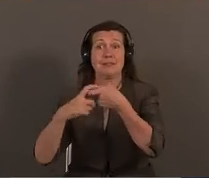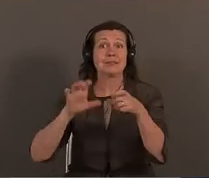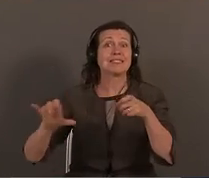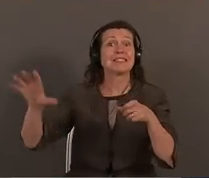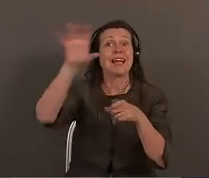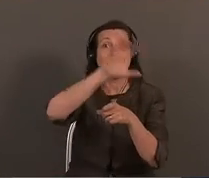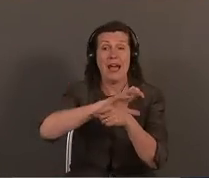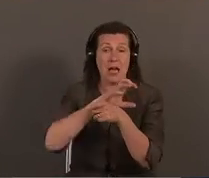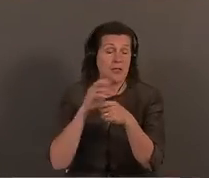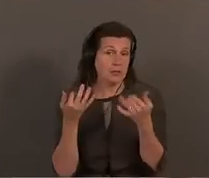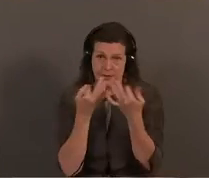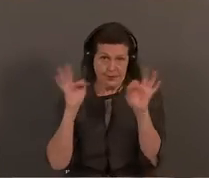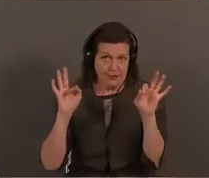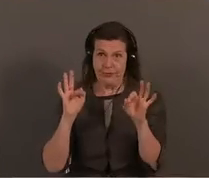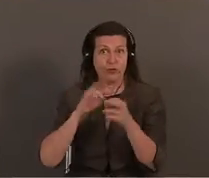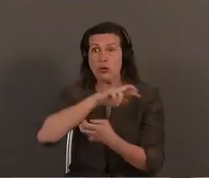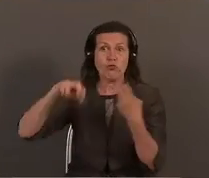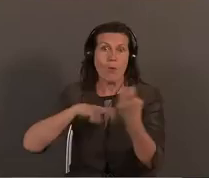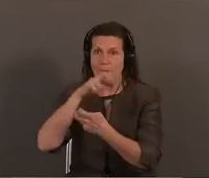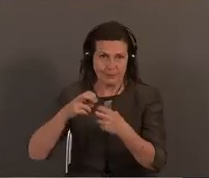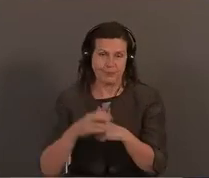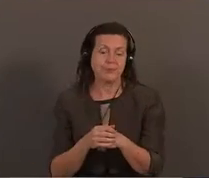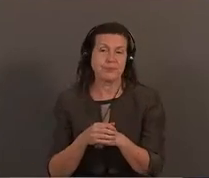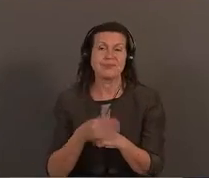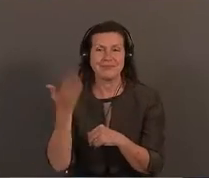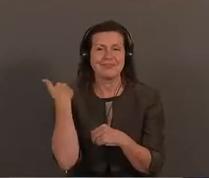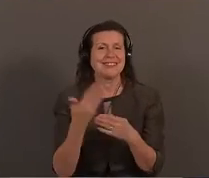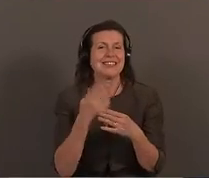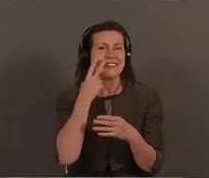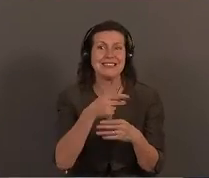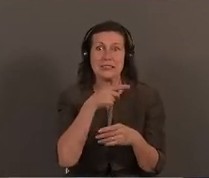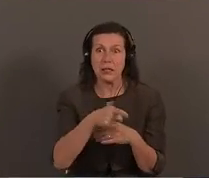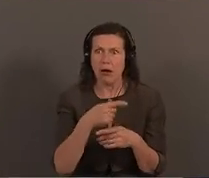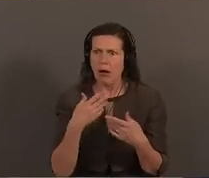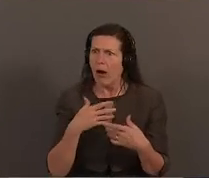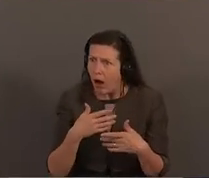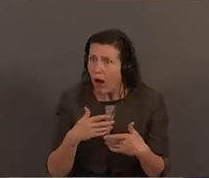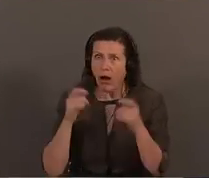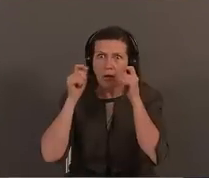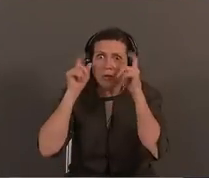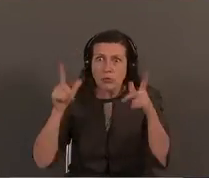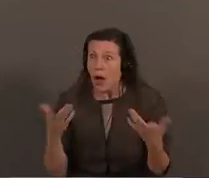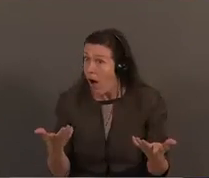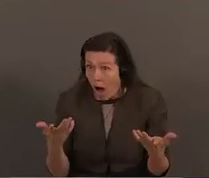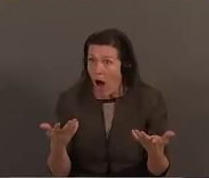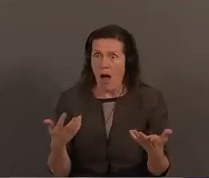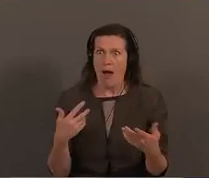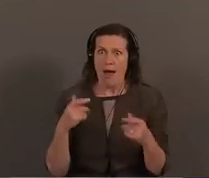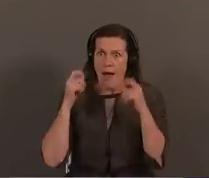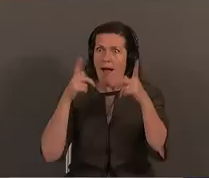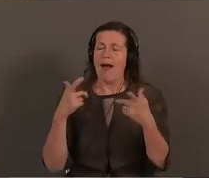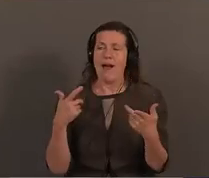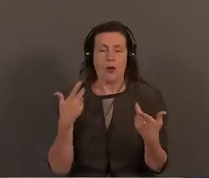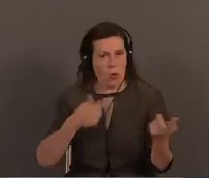have seen from the video, interesting video, some of them were surprised. I call mommy now, you know, I can. Because for all of